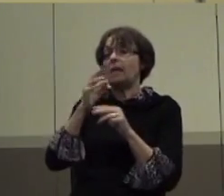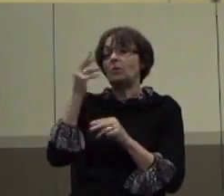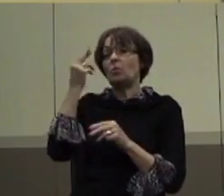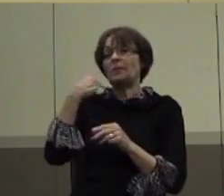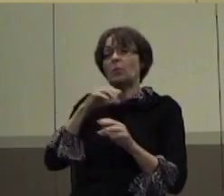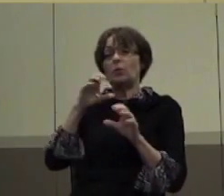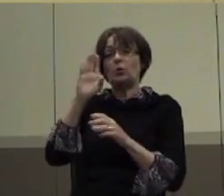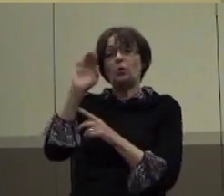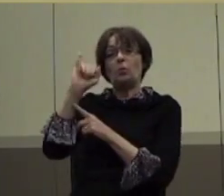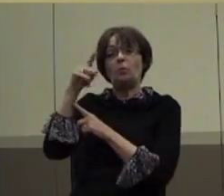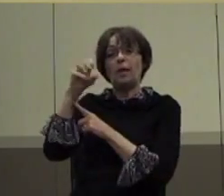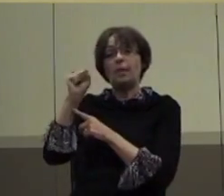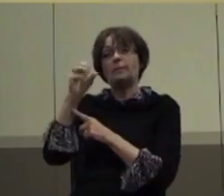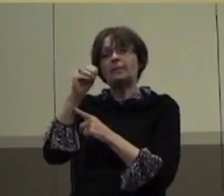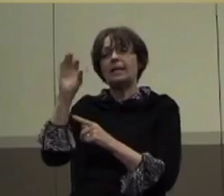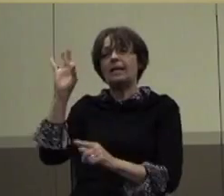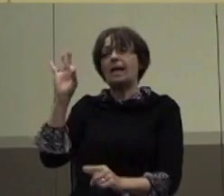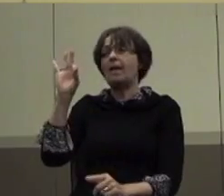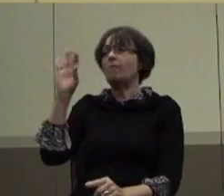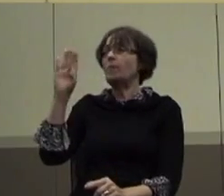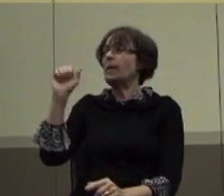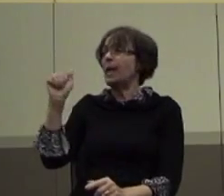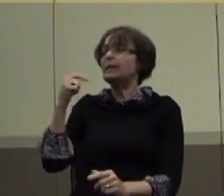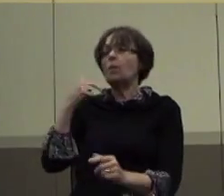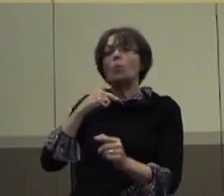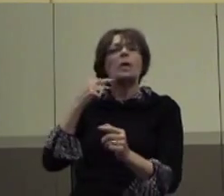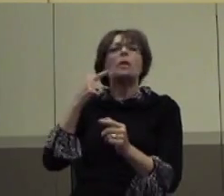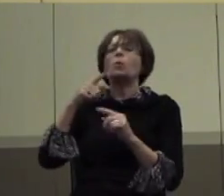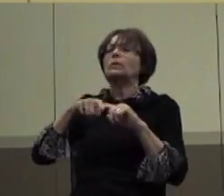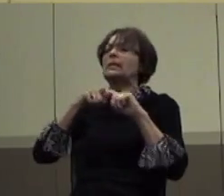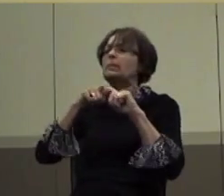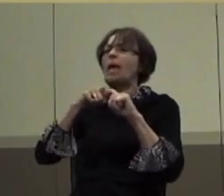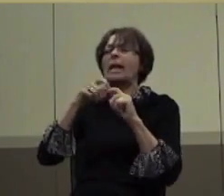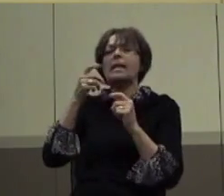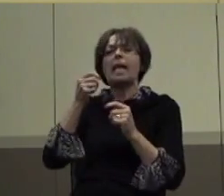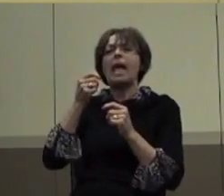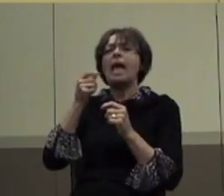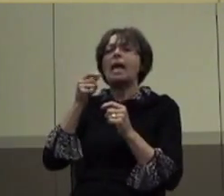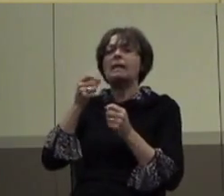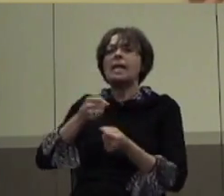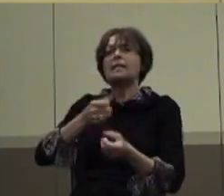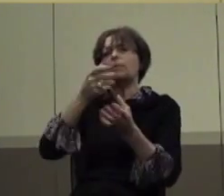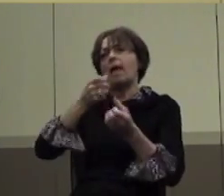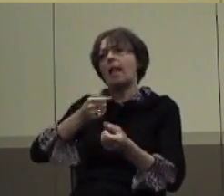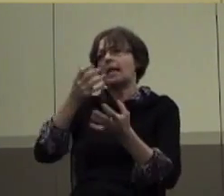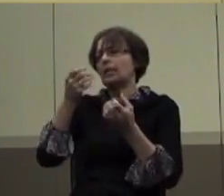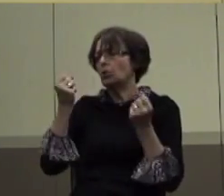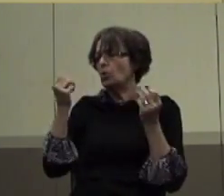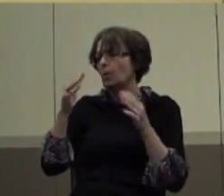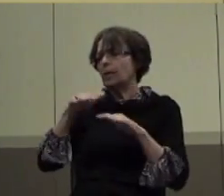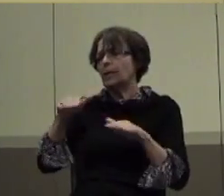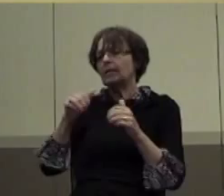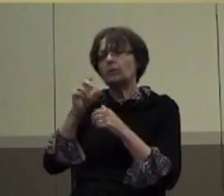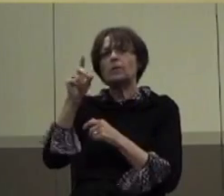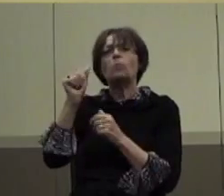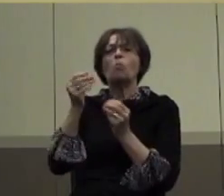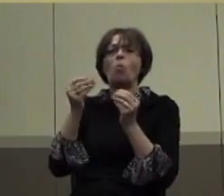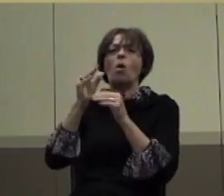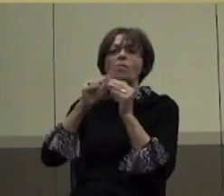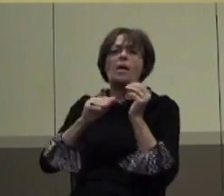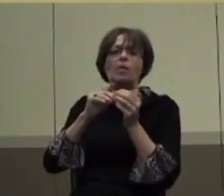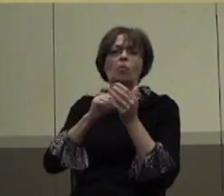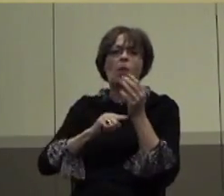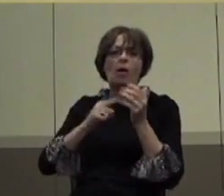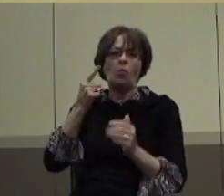doing these BIPs and FBAs is because we were suspending and expelling too many kids with disabilities, far greater than the number one would